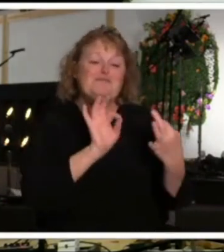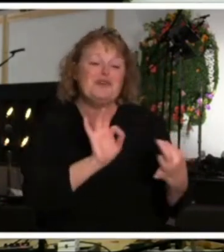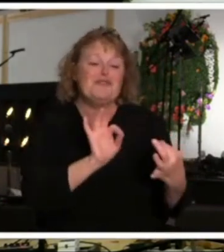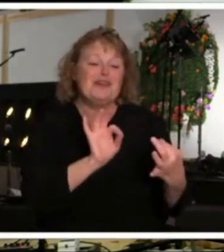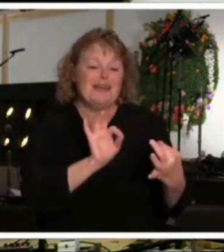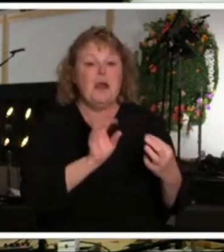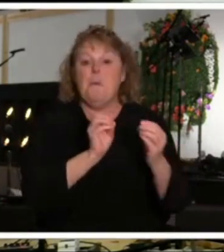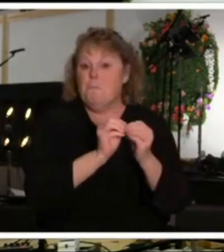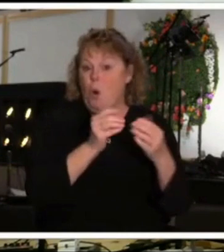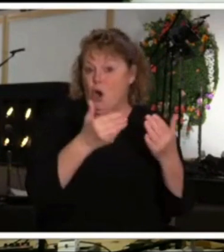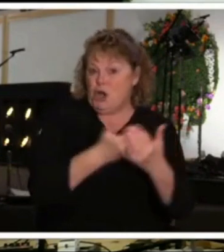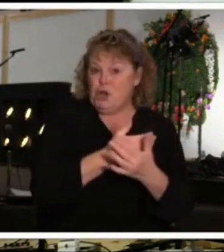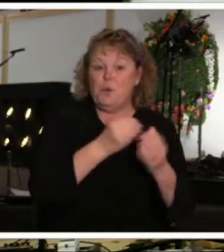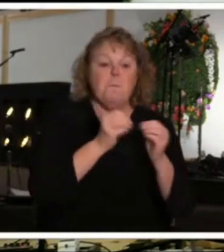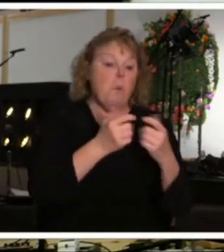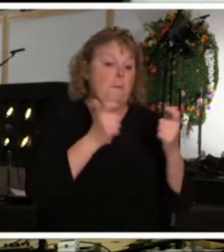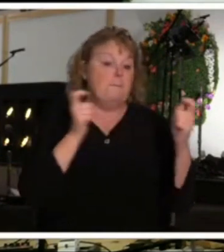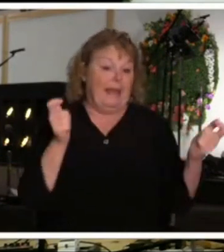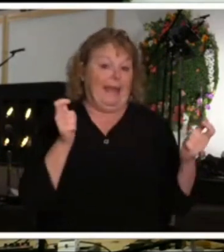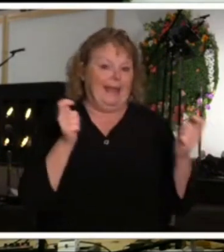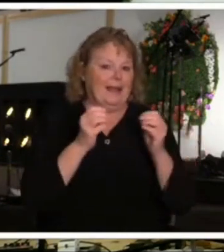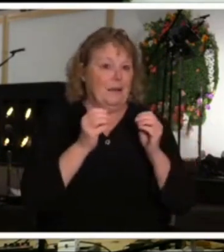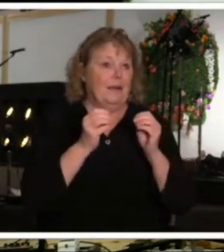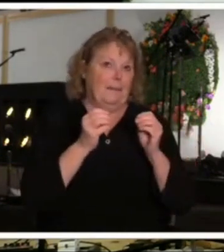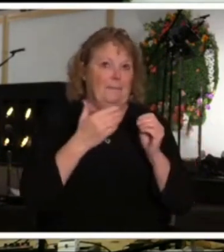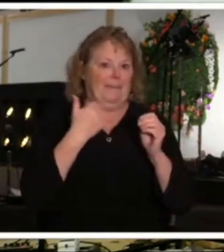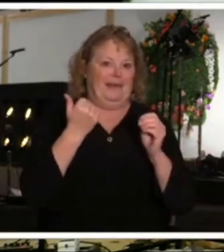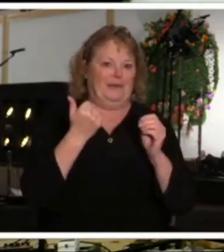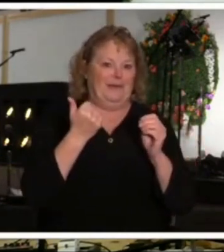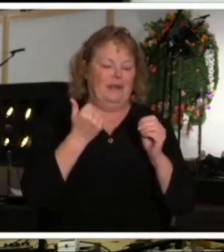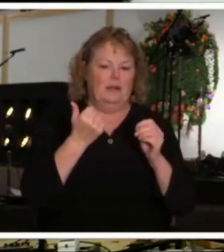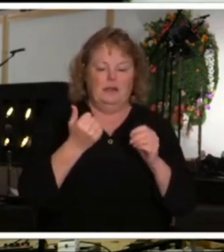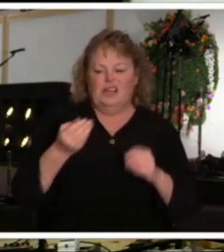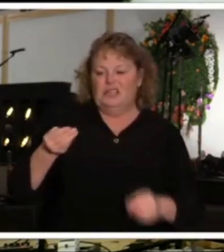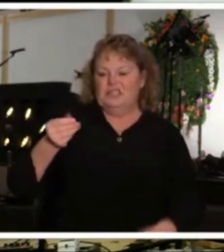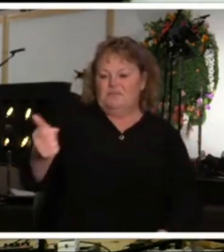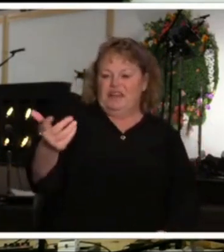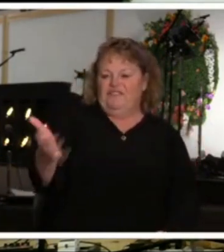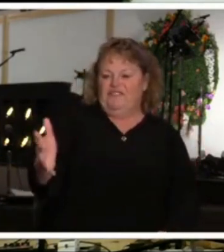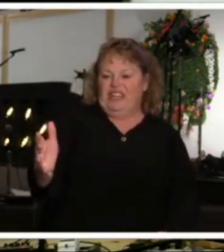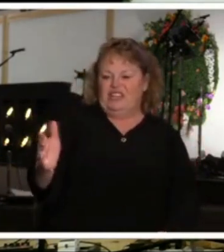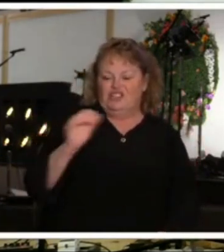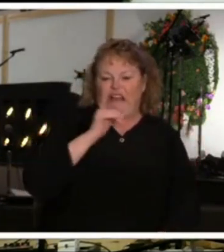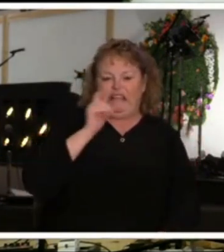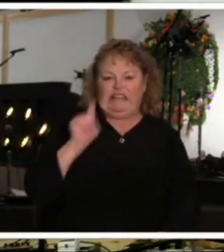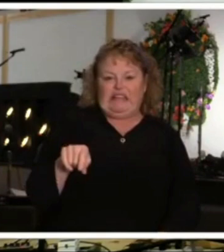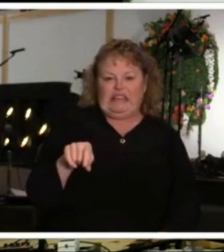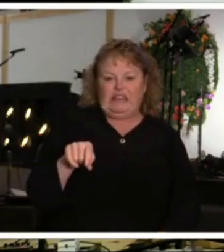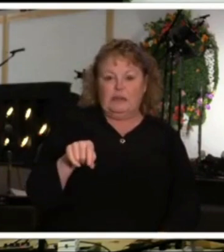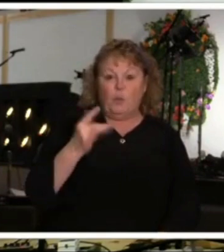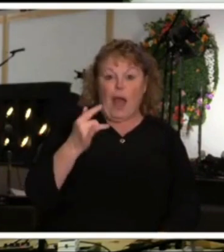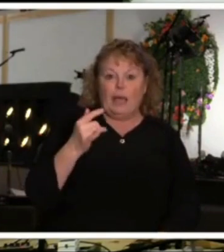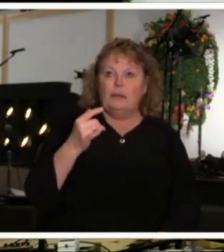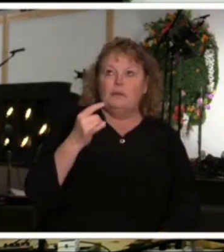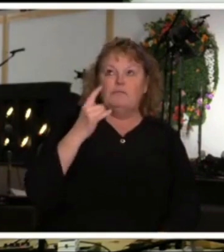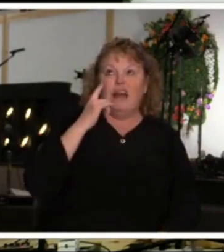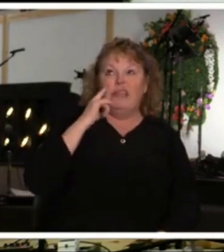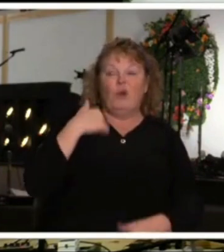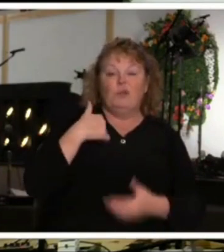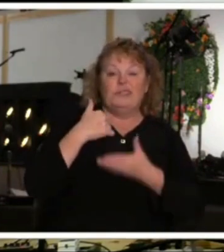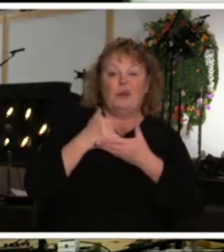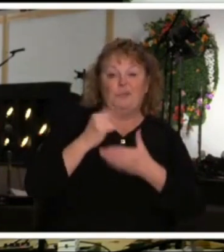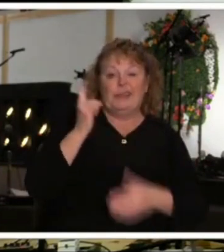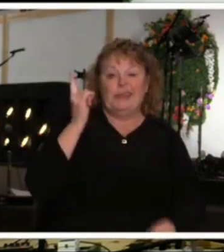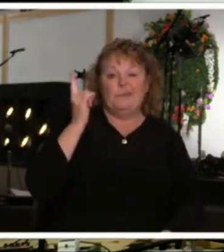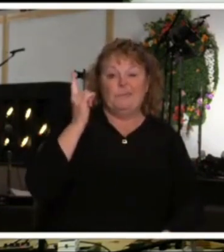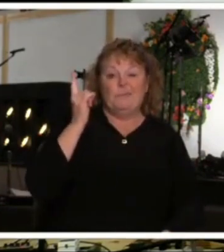newer car, a bigger car, a better car. So I wasted money on things that I didn't need to do because I thought I was helping God out.